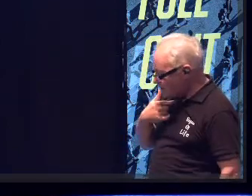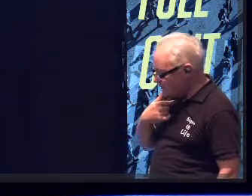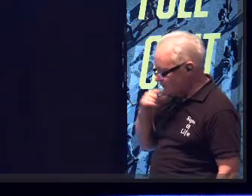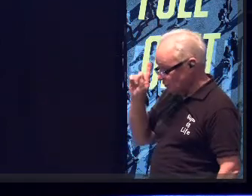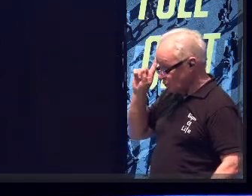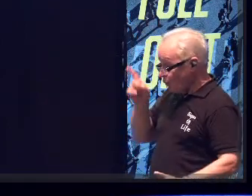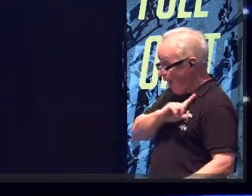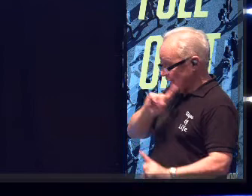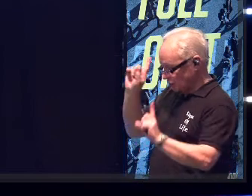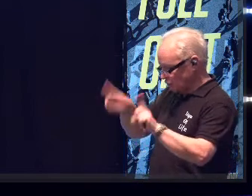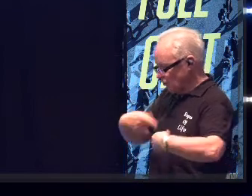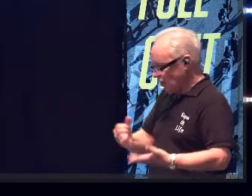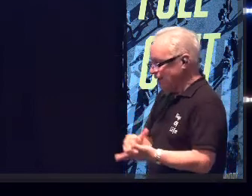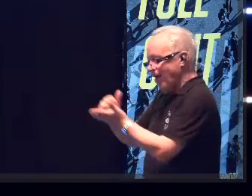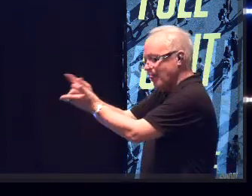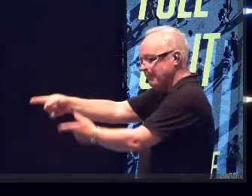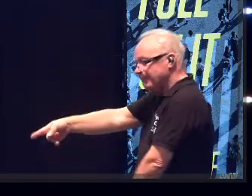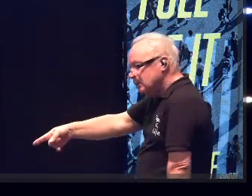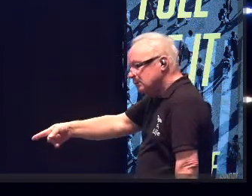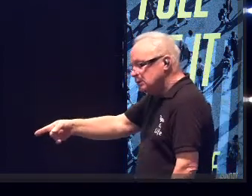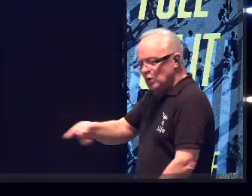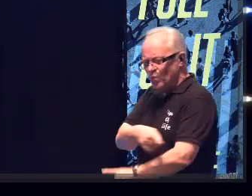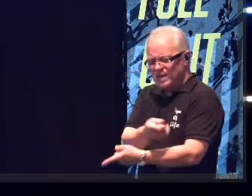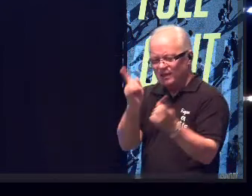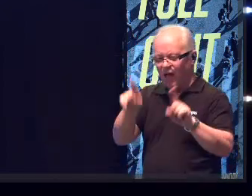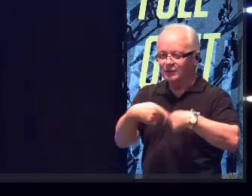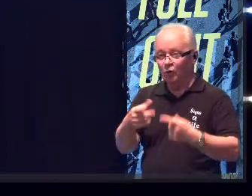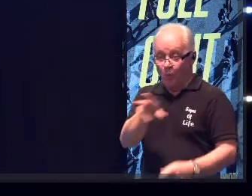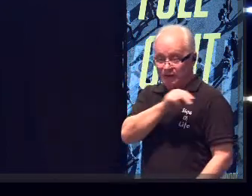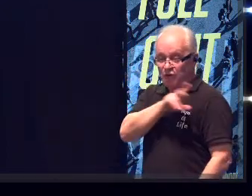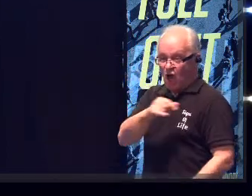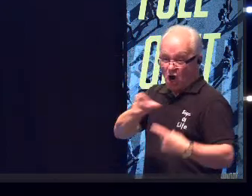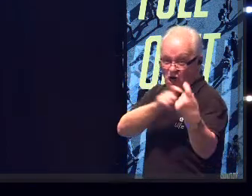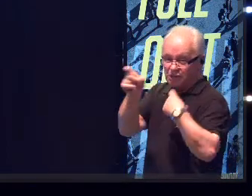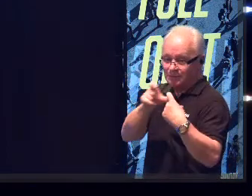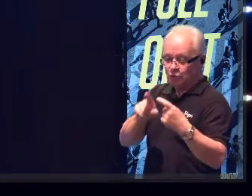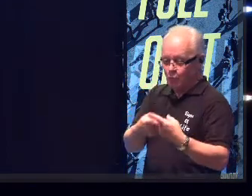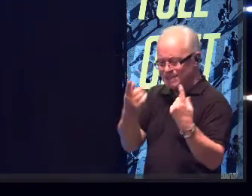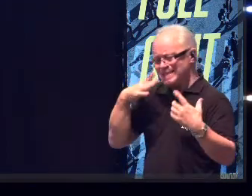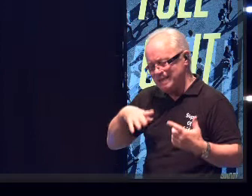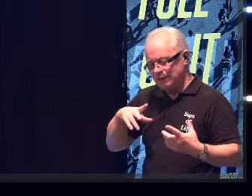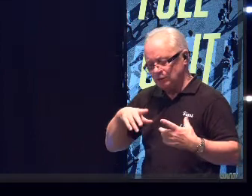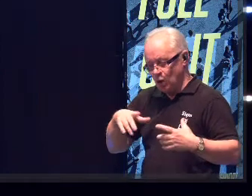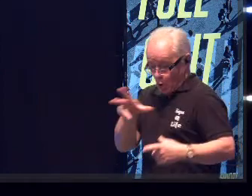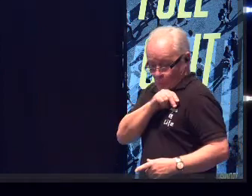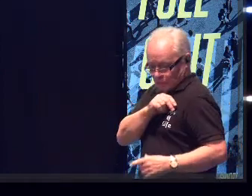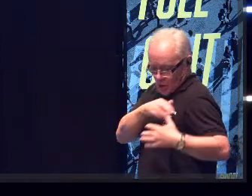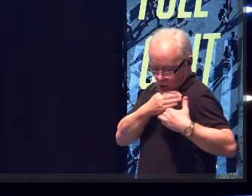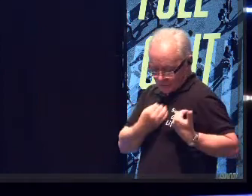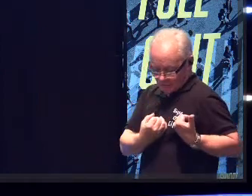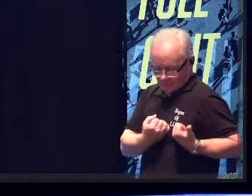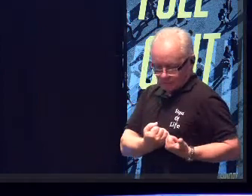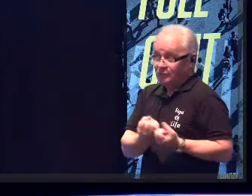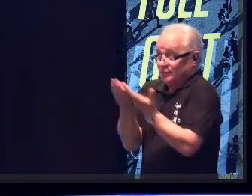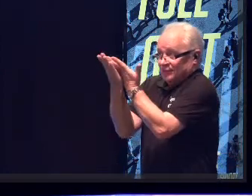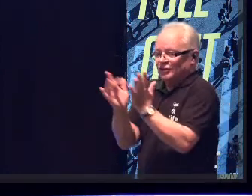Because our job is not to win arguments. It's to win hearts to Jesus. Our job is never to win